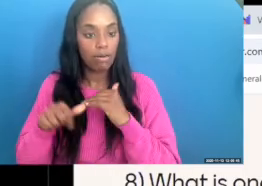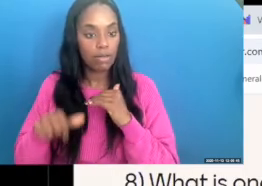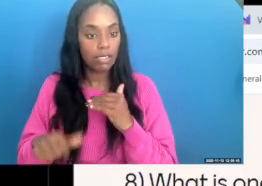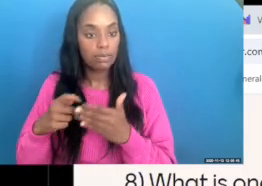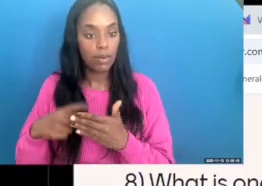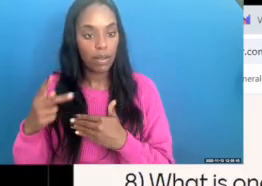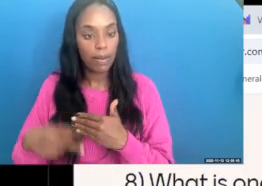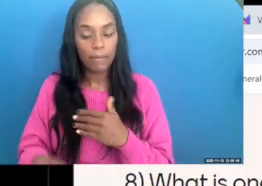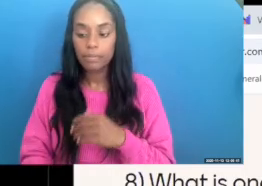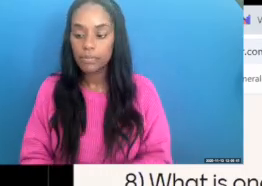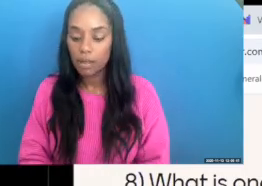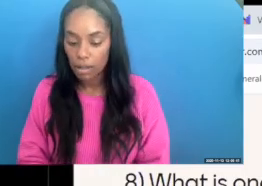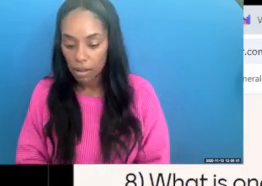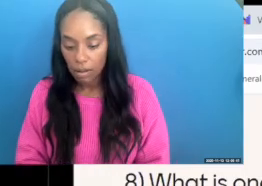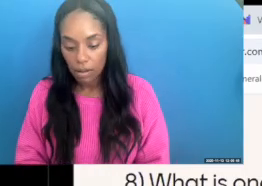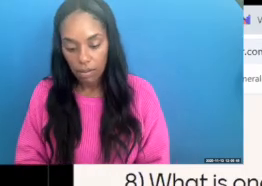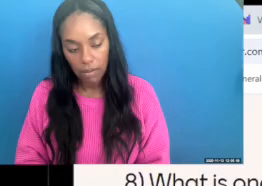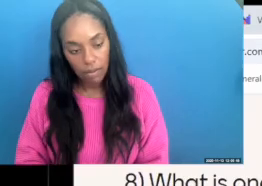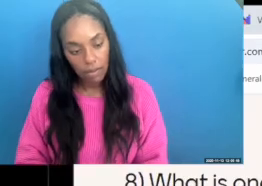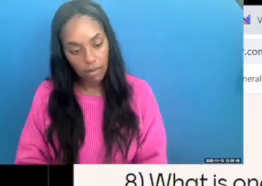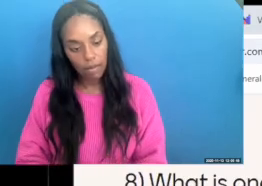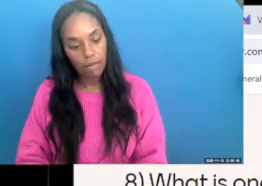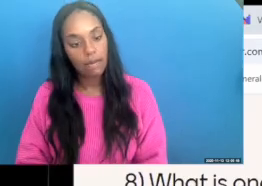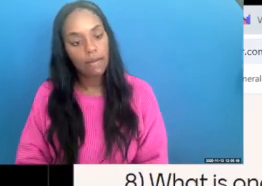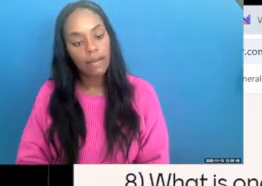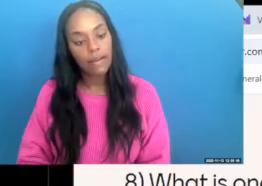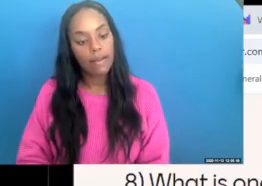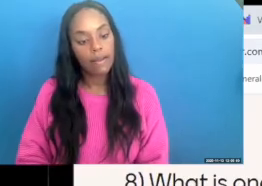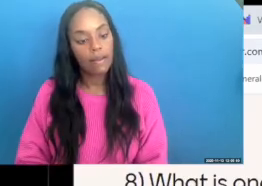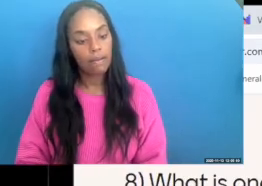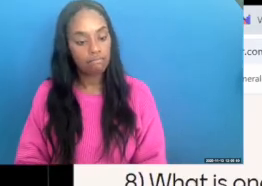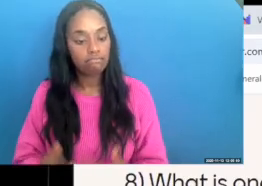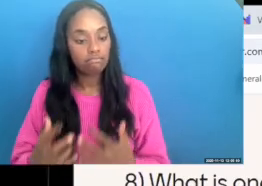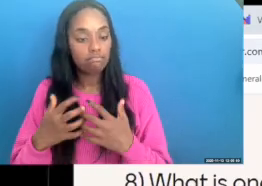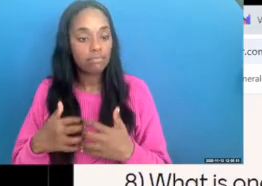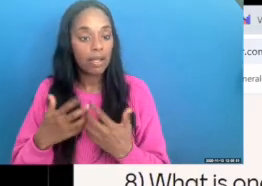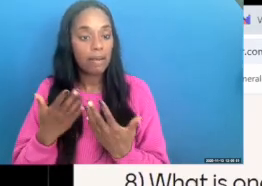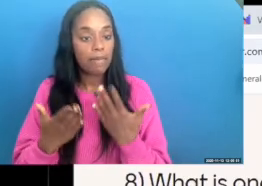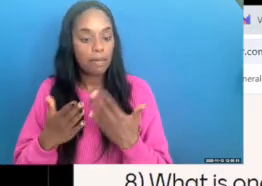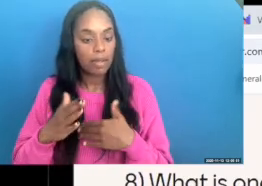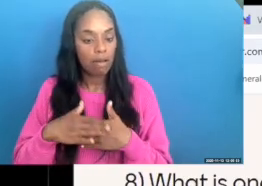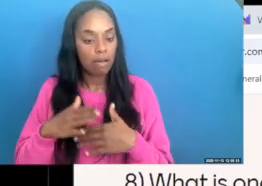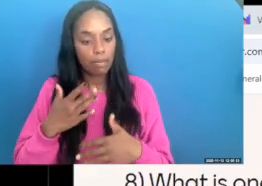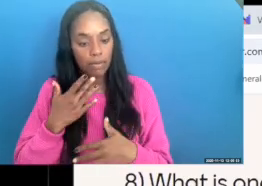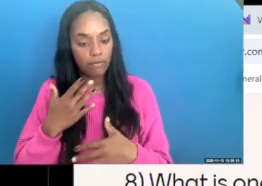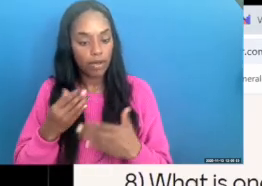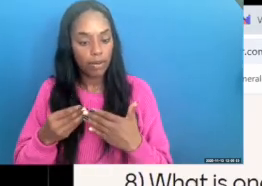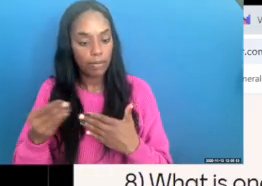targets, such as potential voluntary early action standards under this Drive Forward